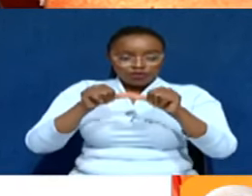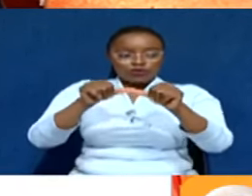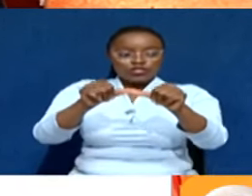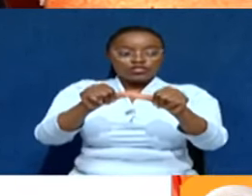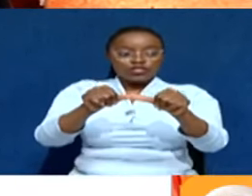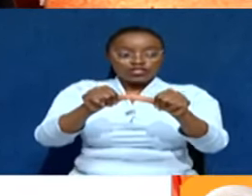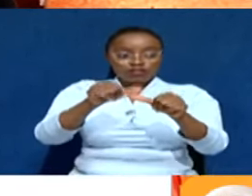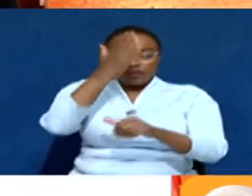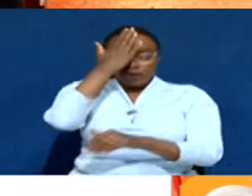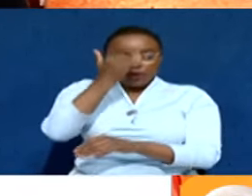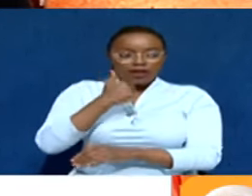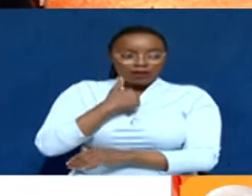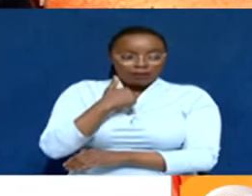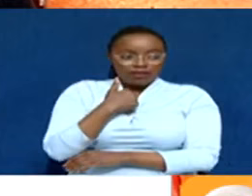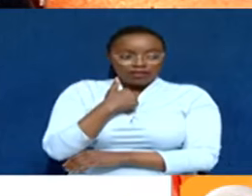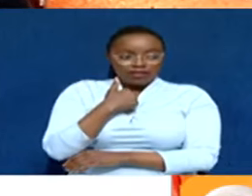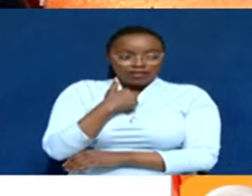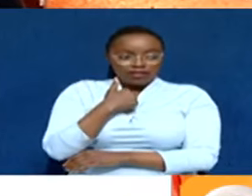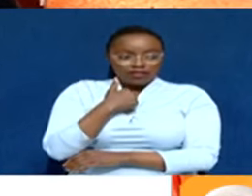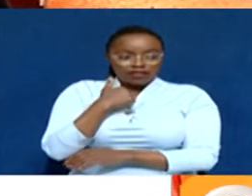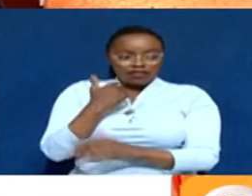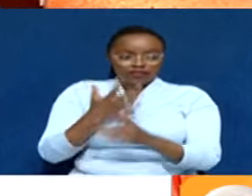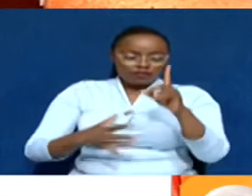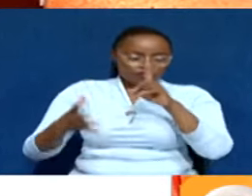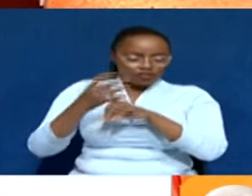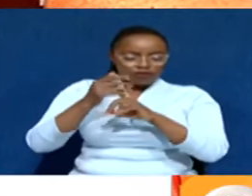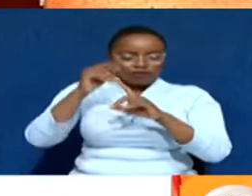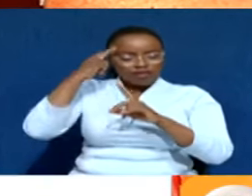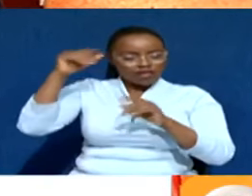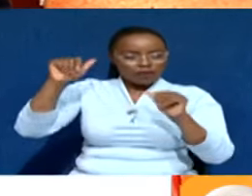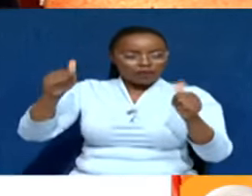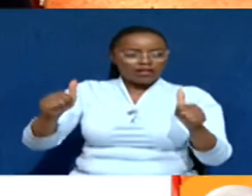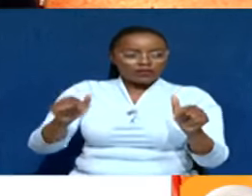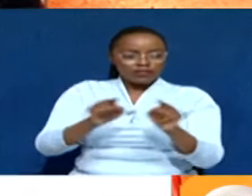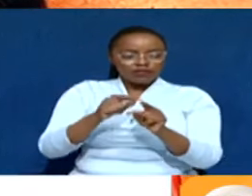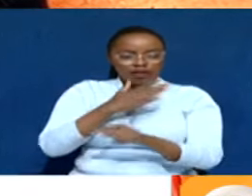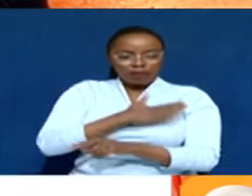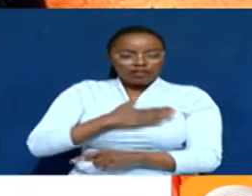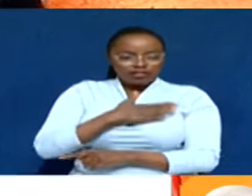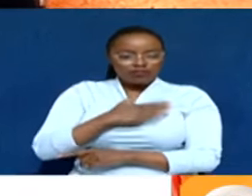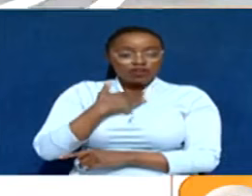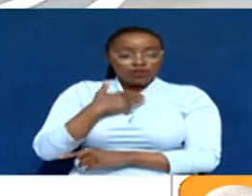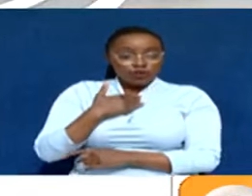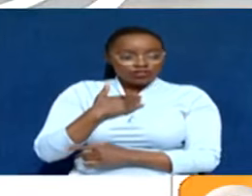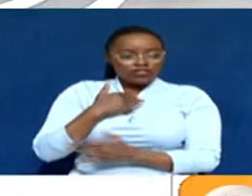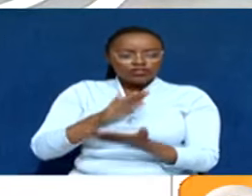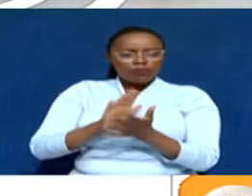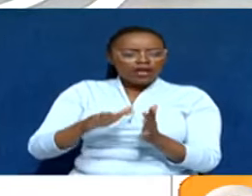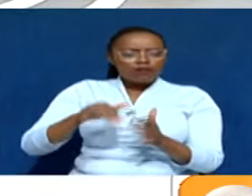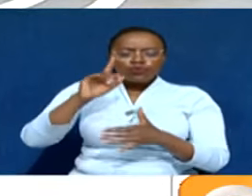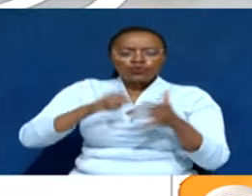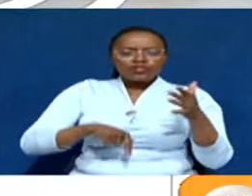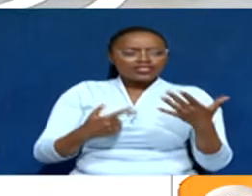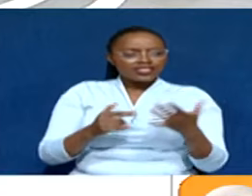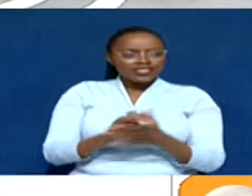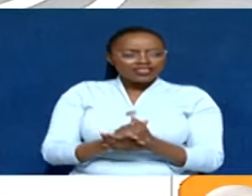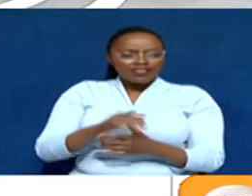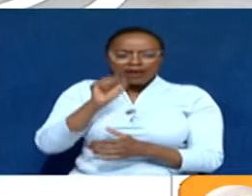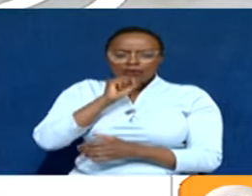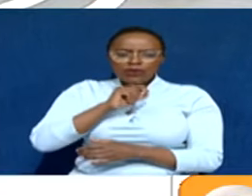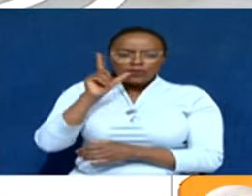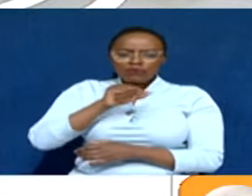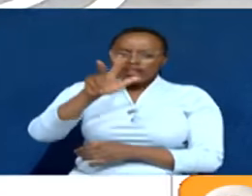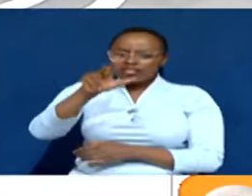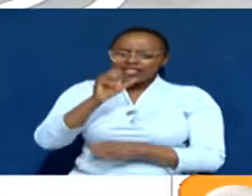continue, because I've not achieved my dream yet. Good. Please. What do you want to be when you grow up? What would you like to be? I'm already